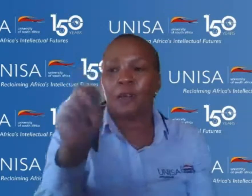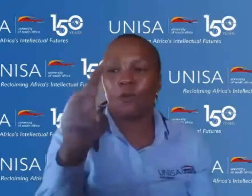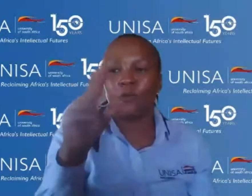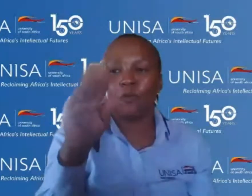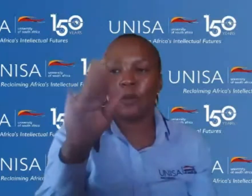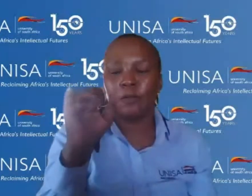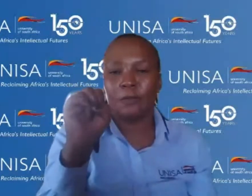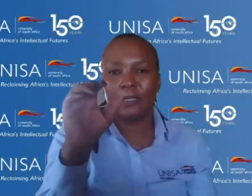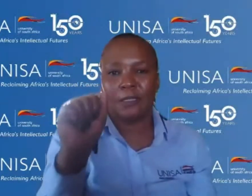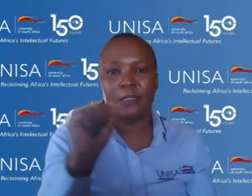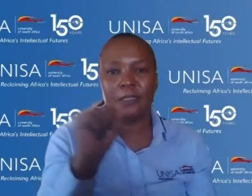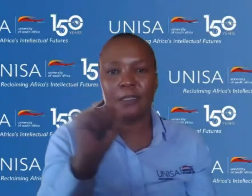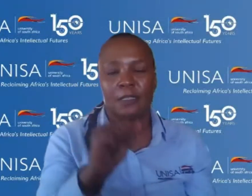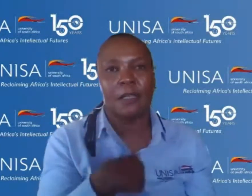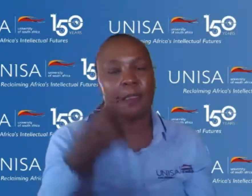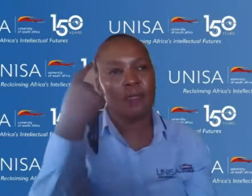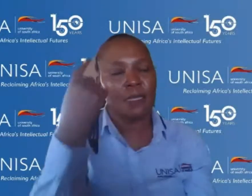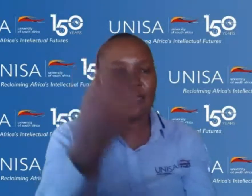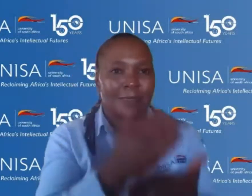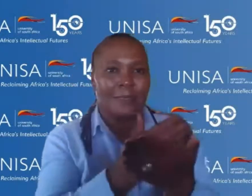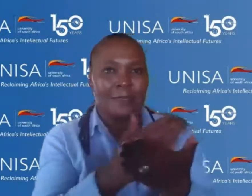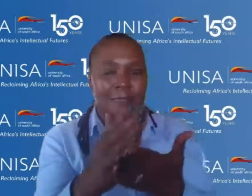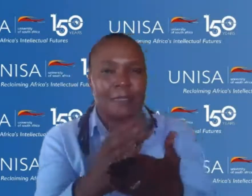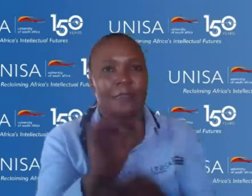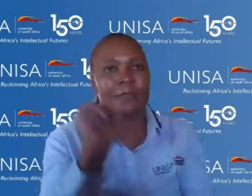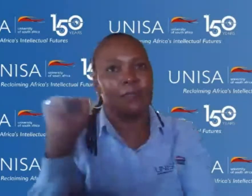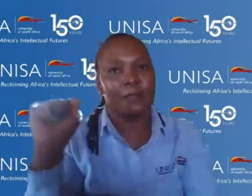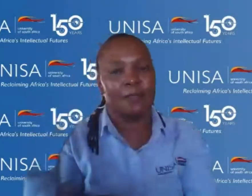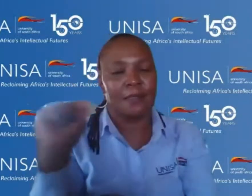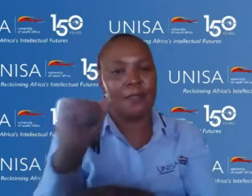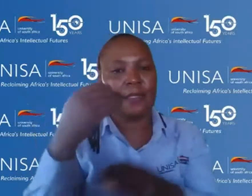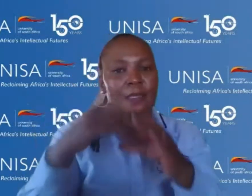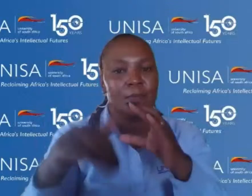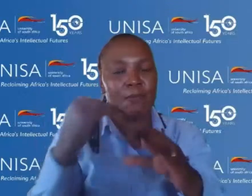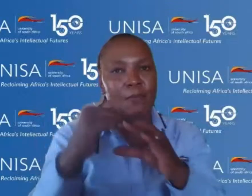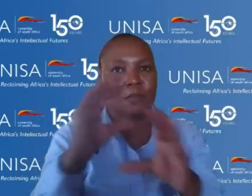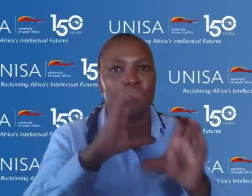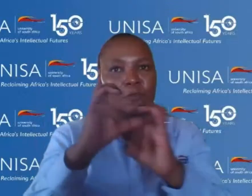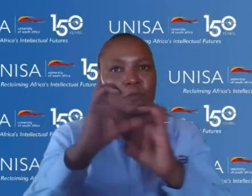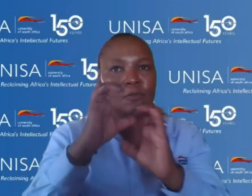her email on the chat box. I think it's